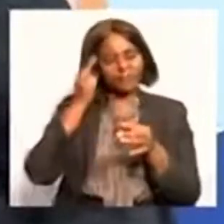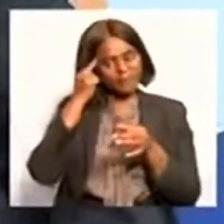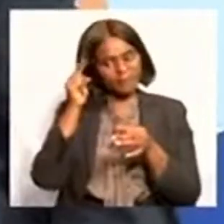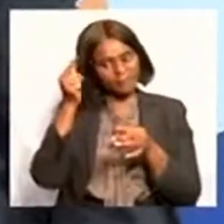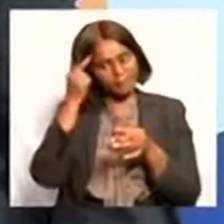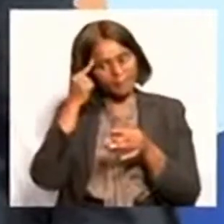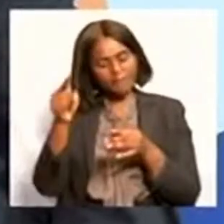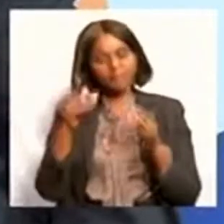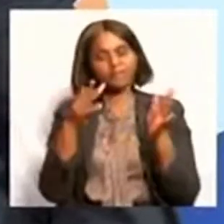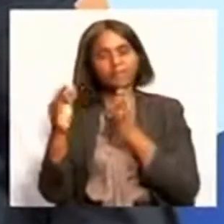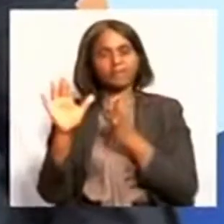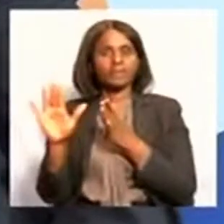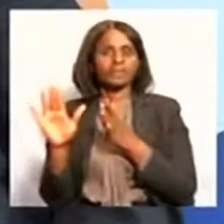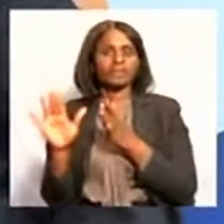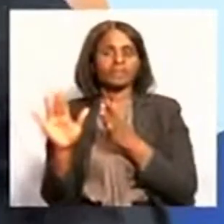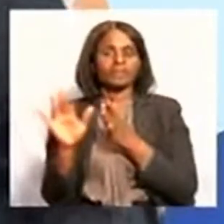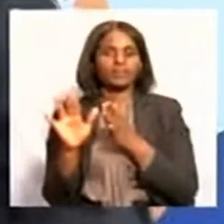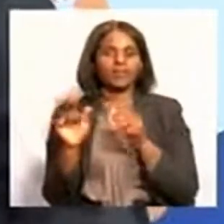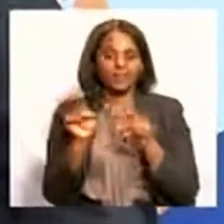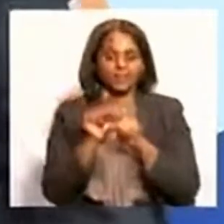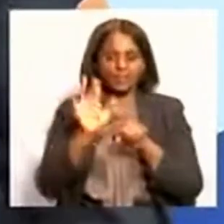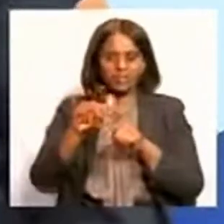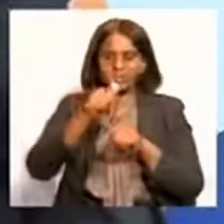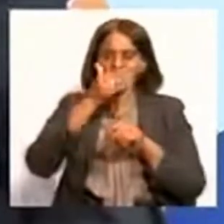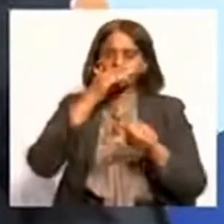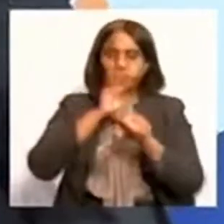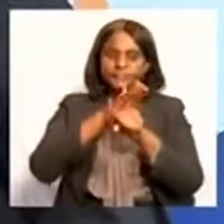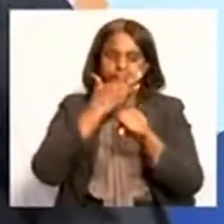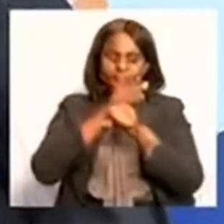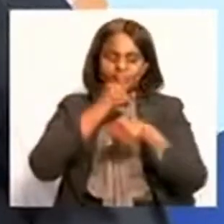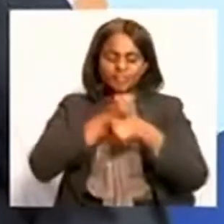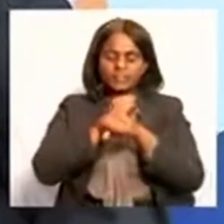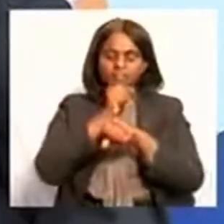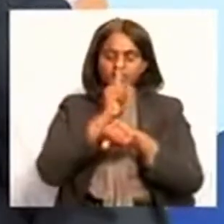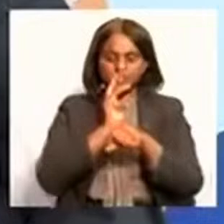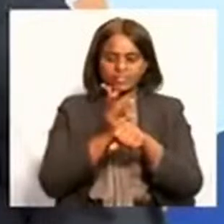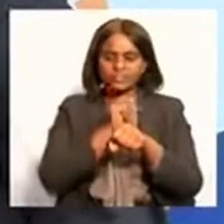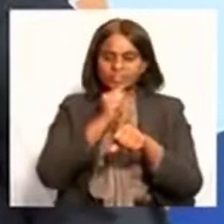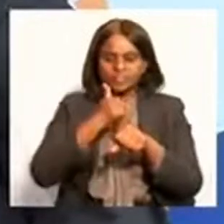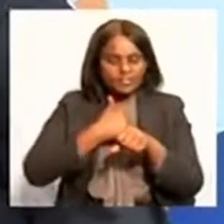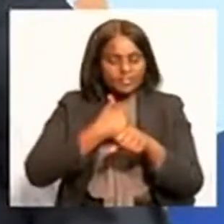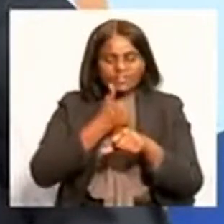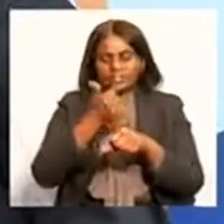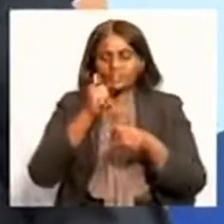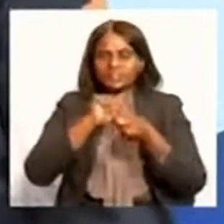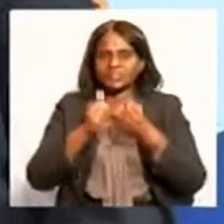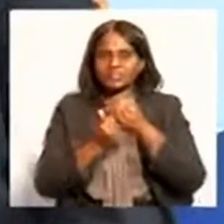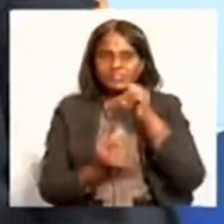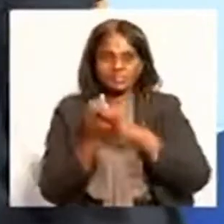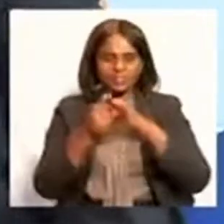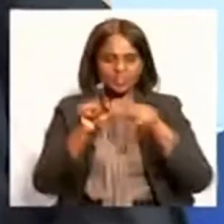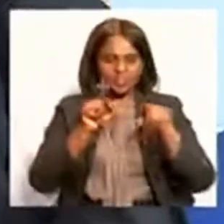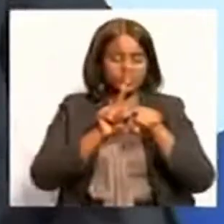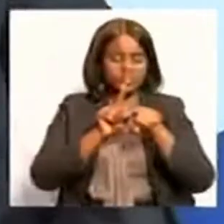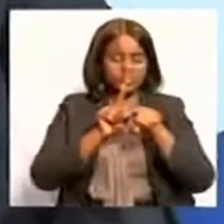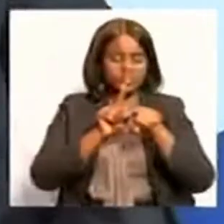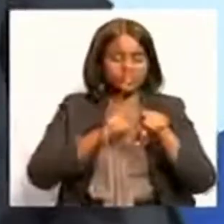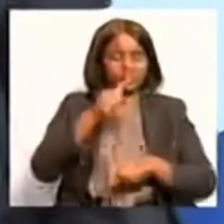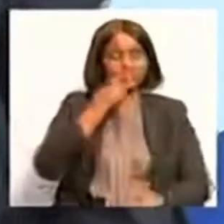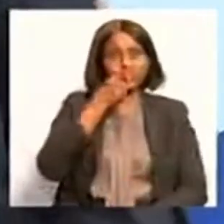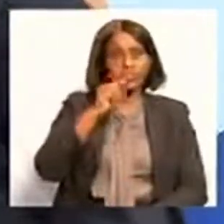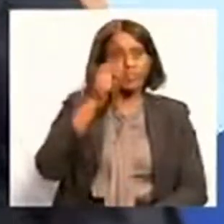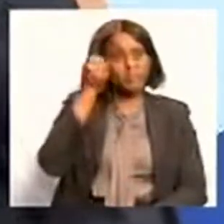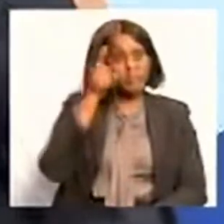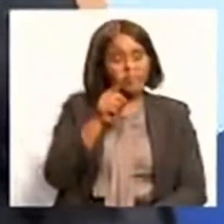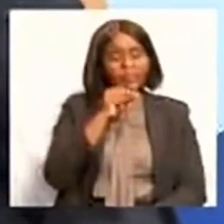government perspective, they are committed to ensure that we don't have any audit queries. And you must understand that when you